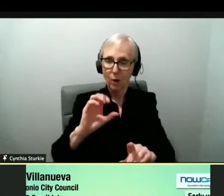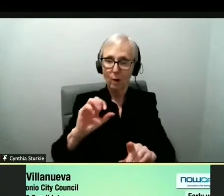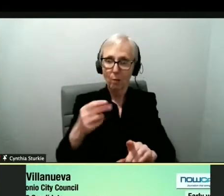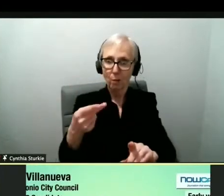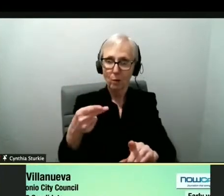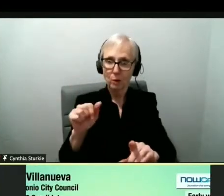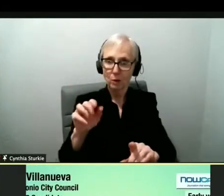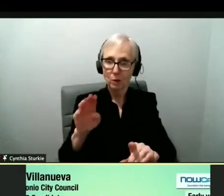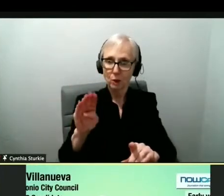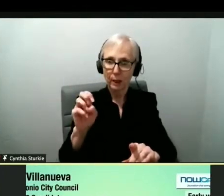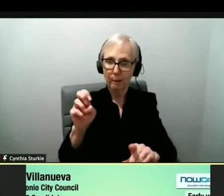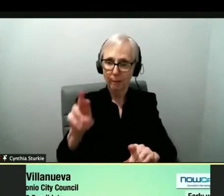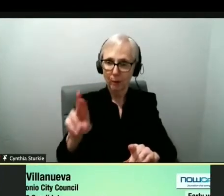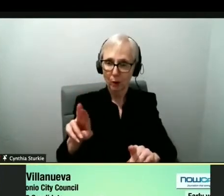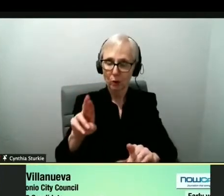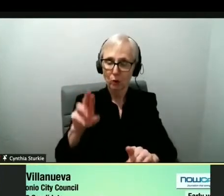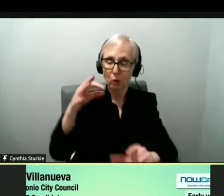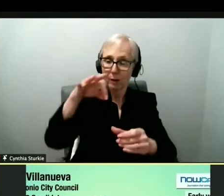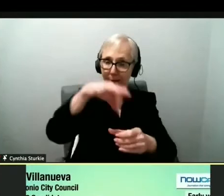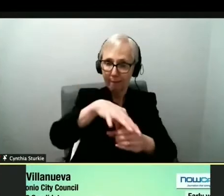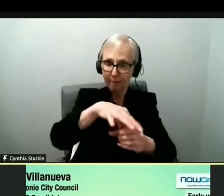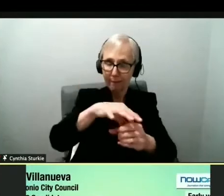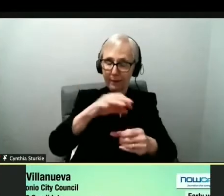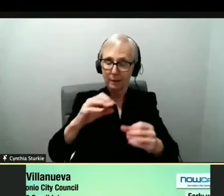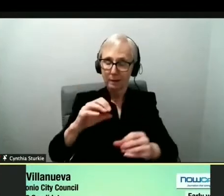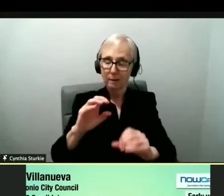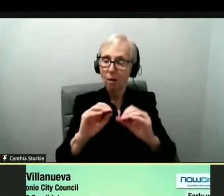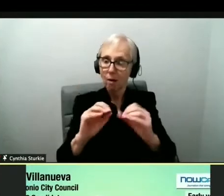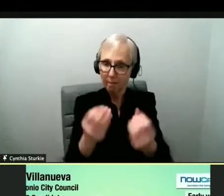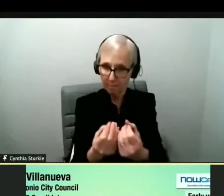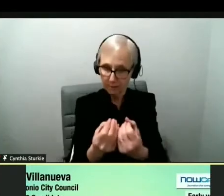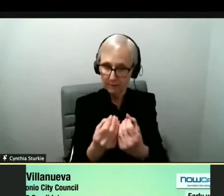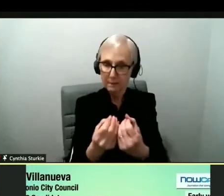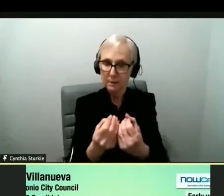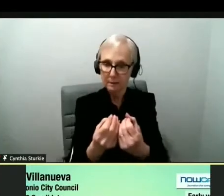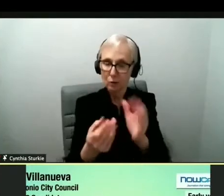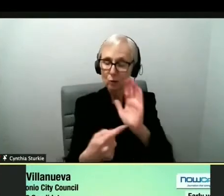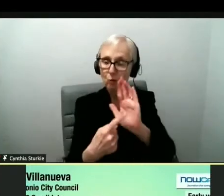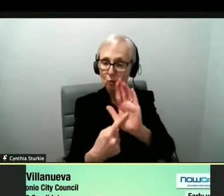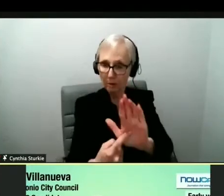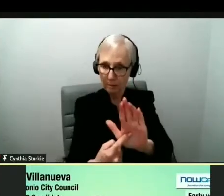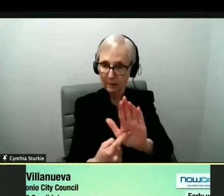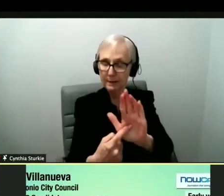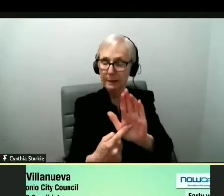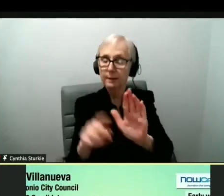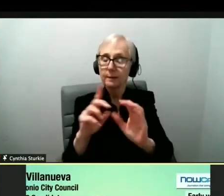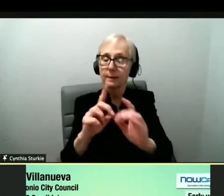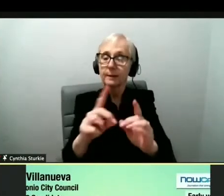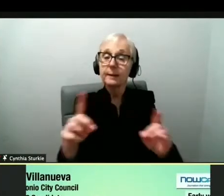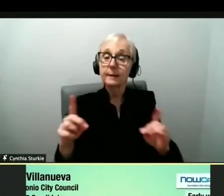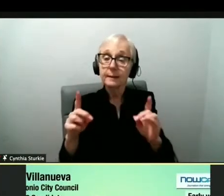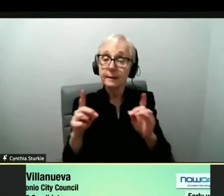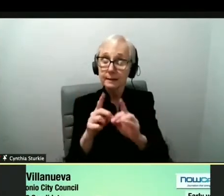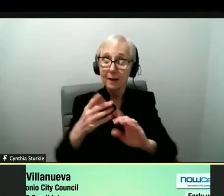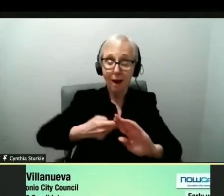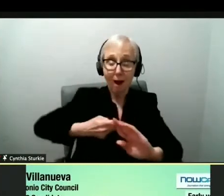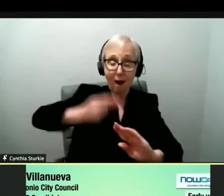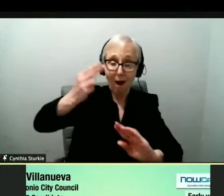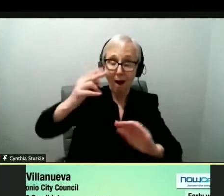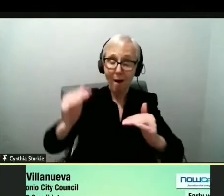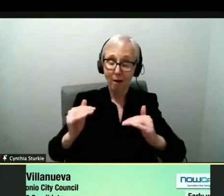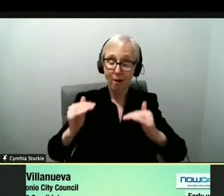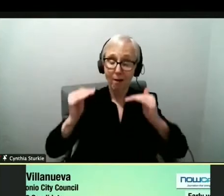into an elected office. My focus is truly to be able to represent the district at a higher level,